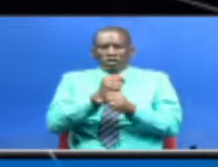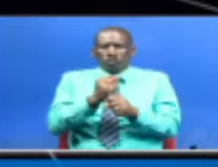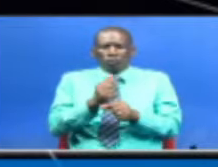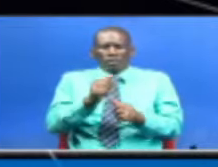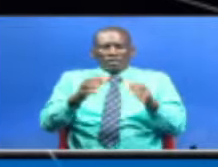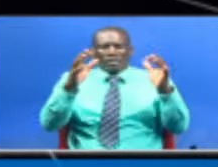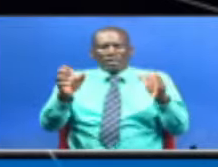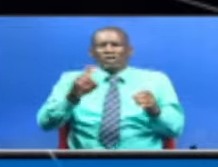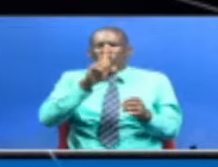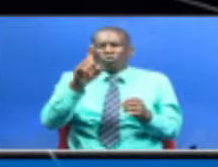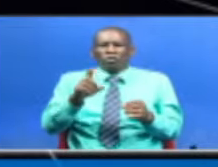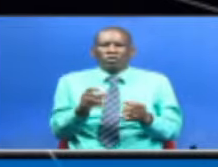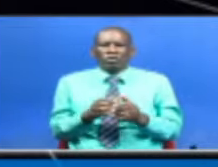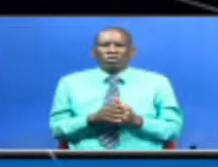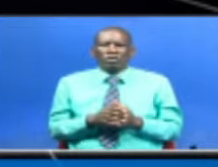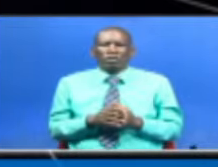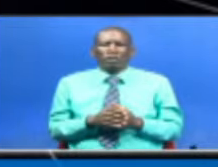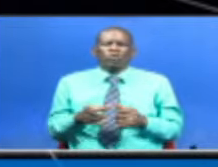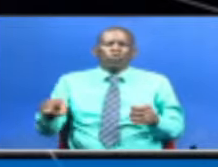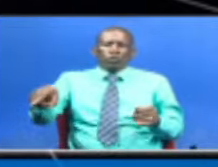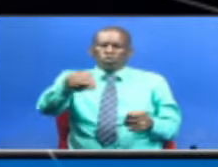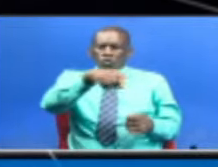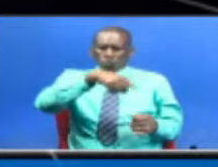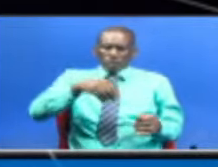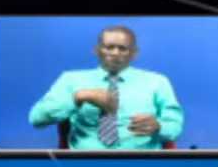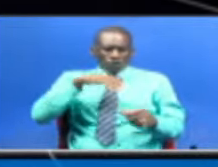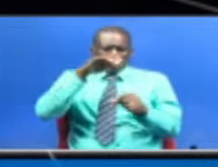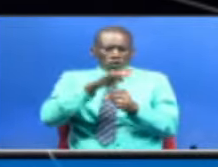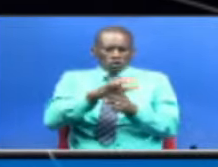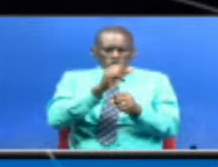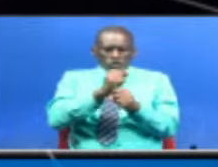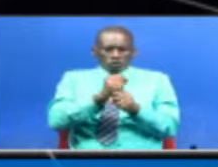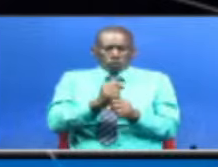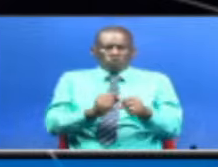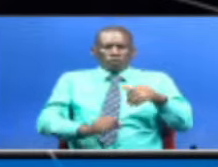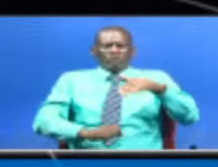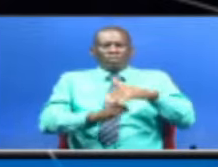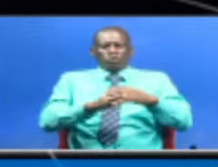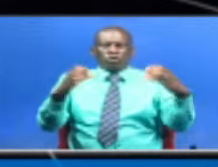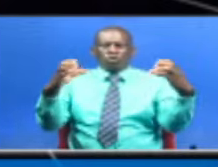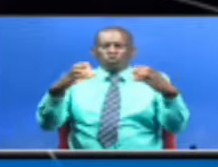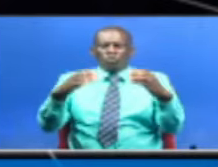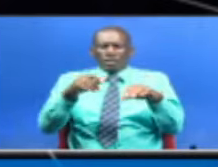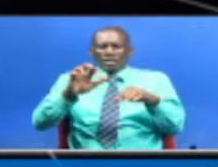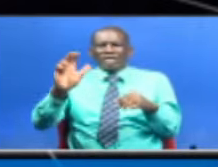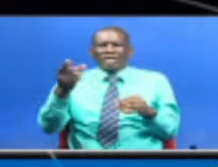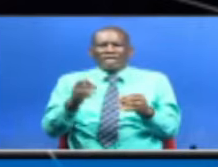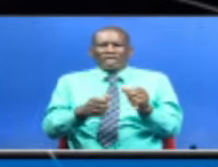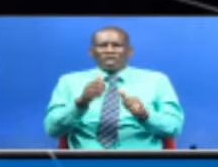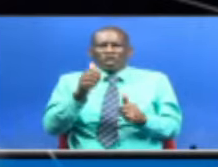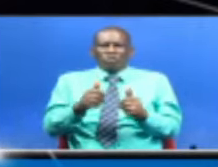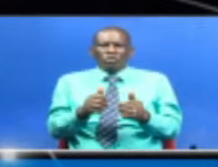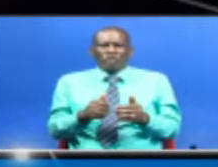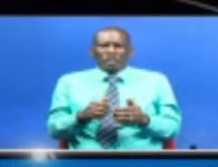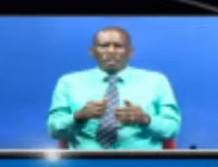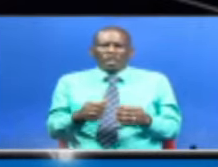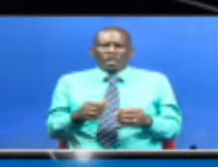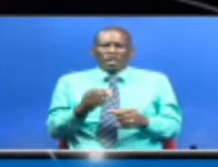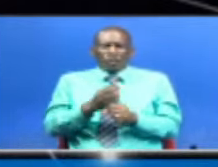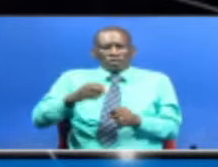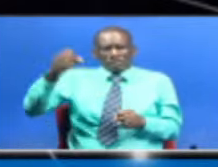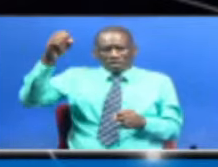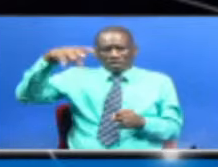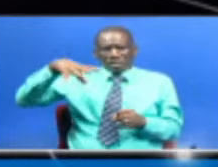questions, by the way, we have a lot to do also in supporting communities in Kenya that are newly electrified. When you look at